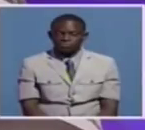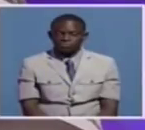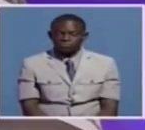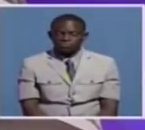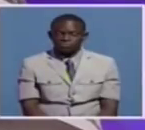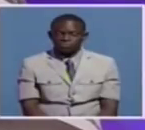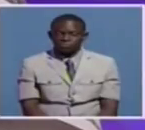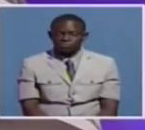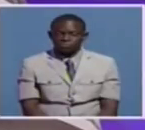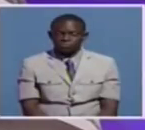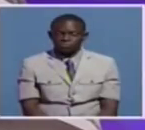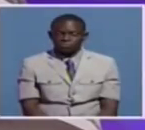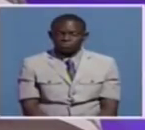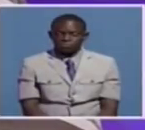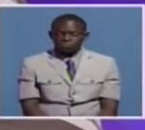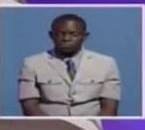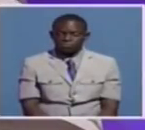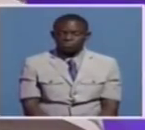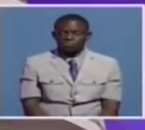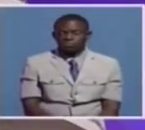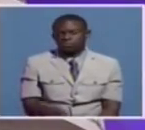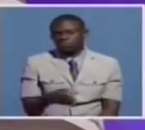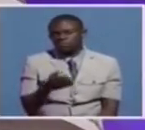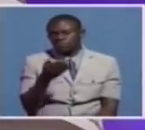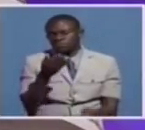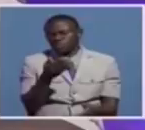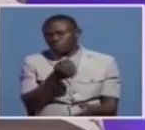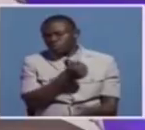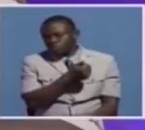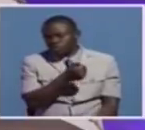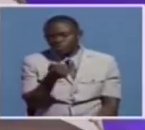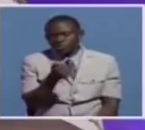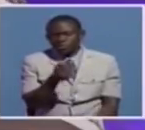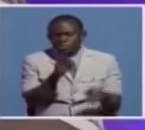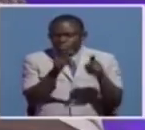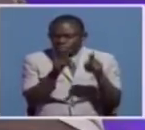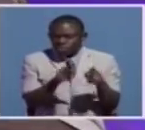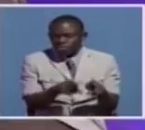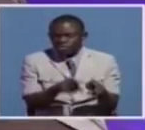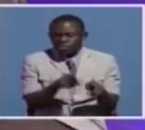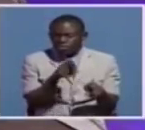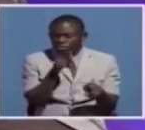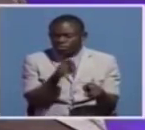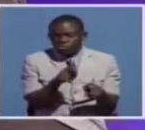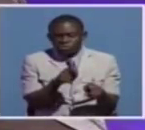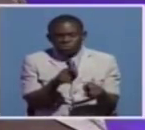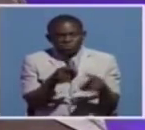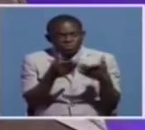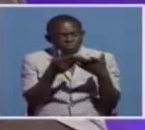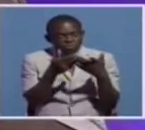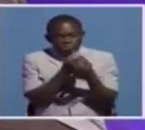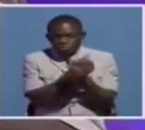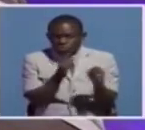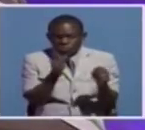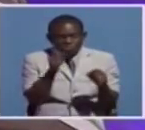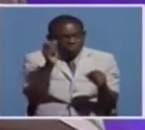there is no man who is lost. There's nobody who's beyond saving, no